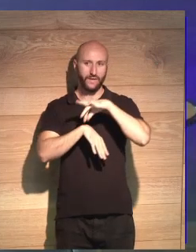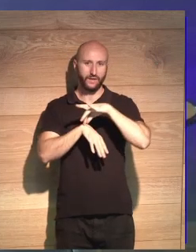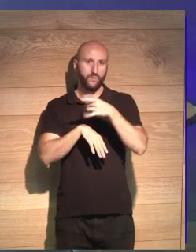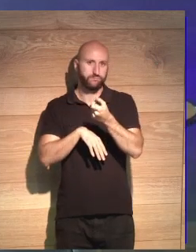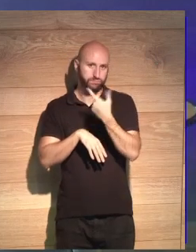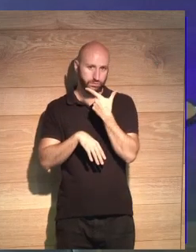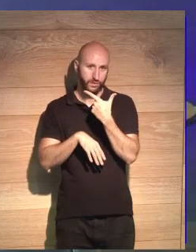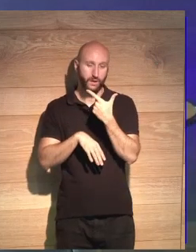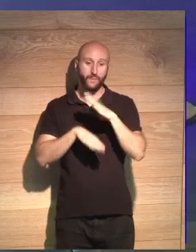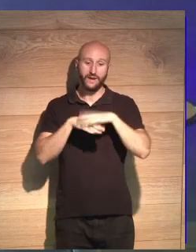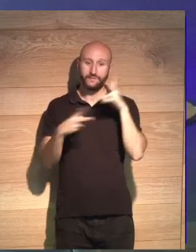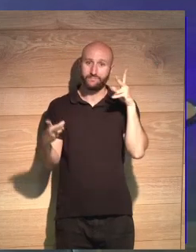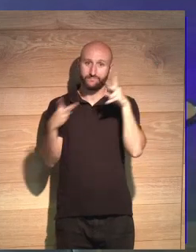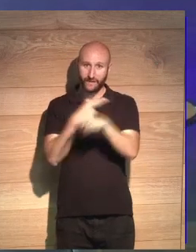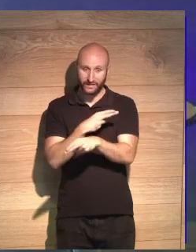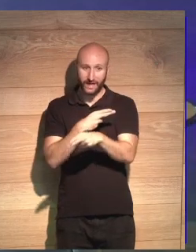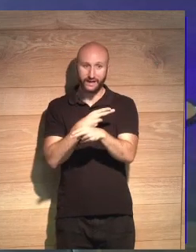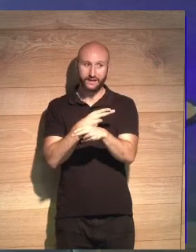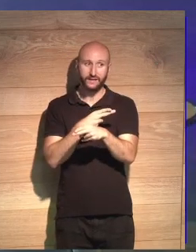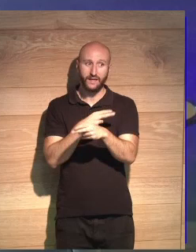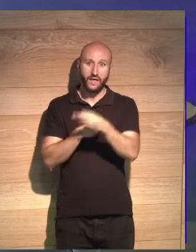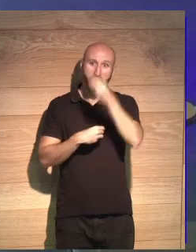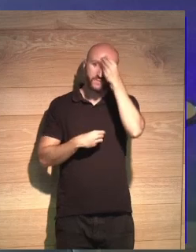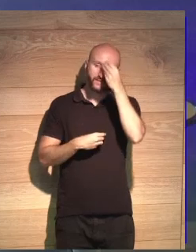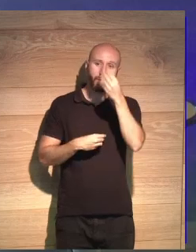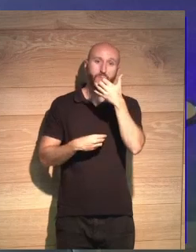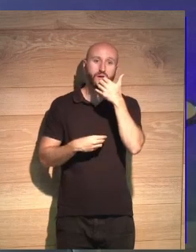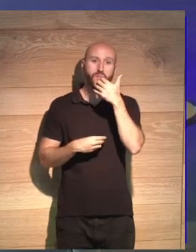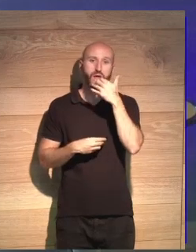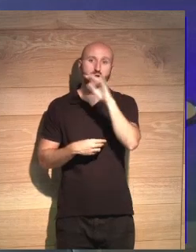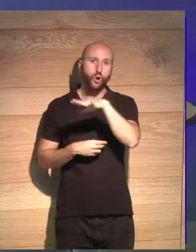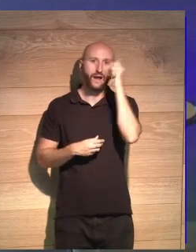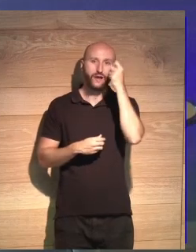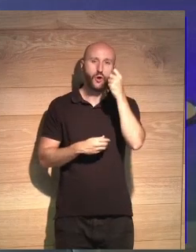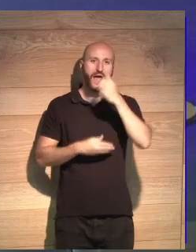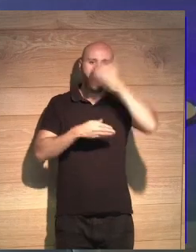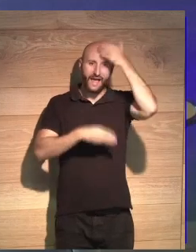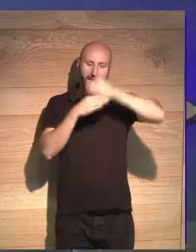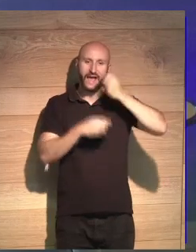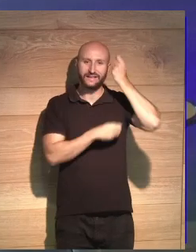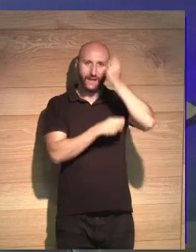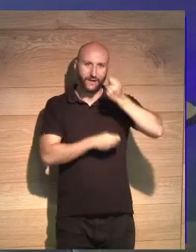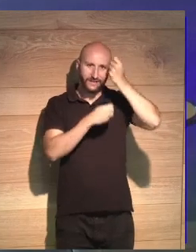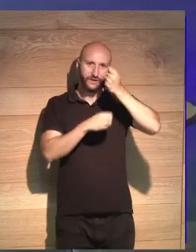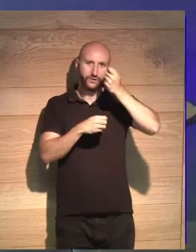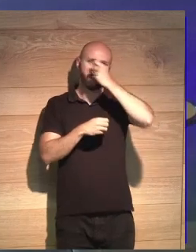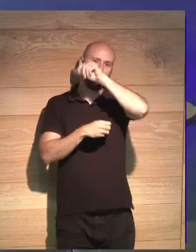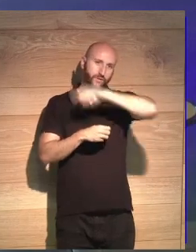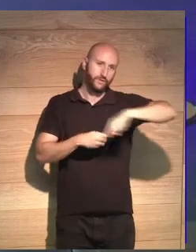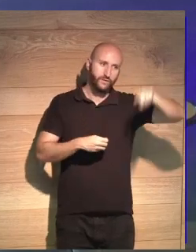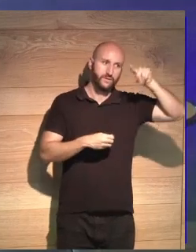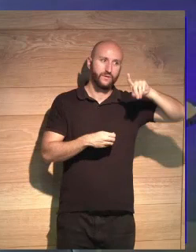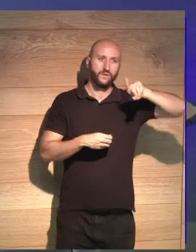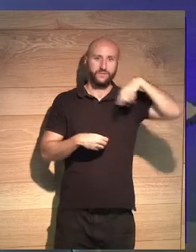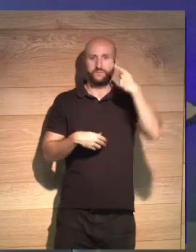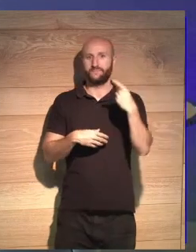thesis. There was some medical prescription many years ago that the ladies that thought that could be taken